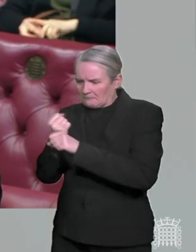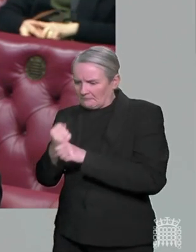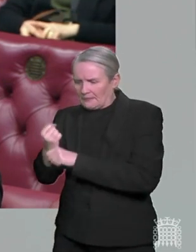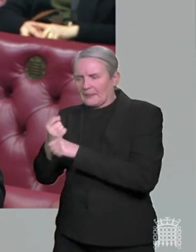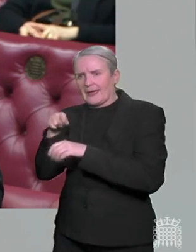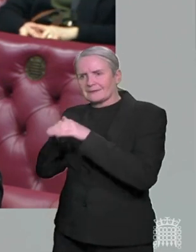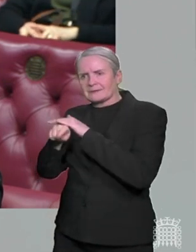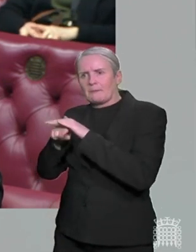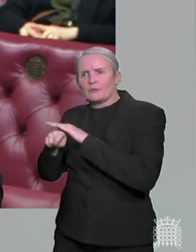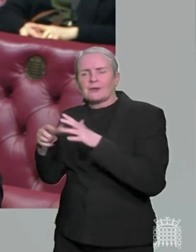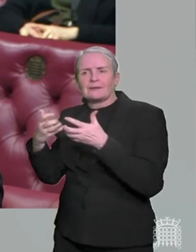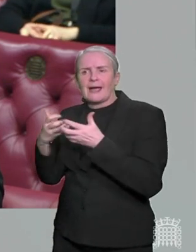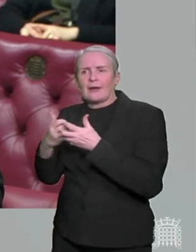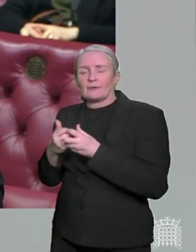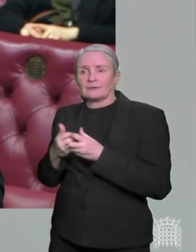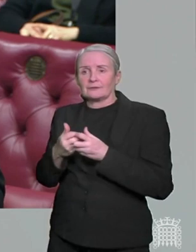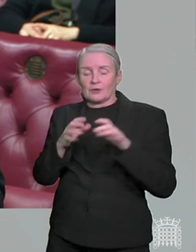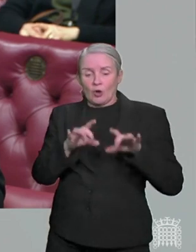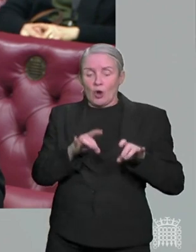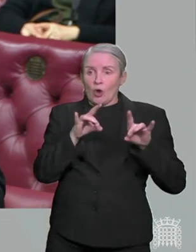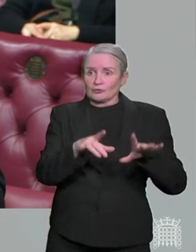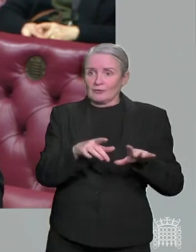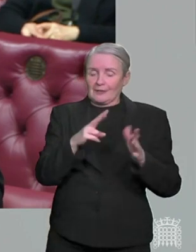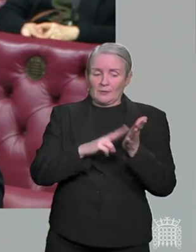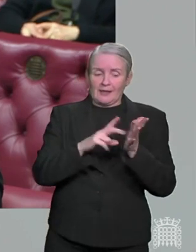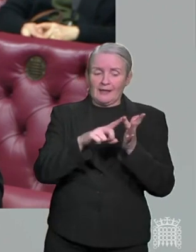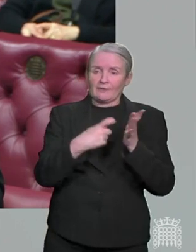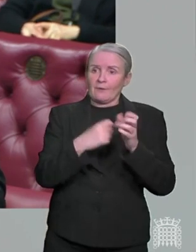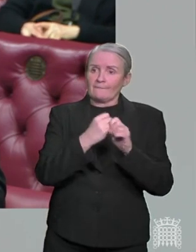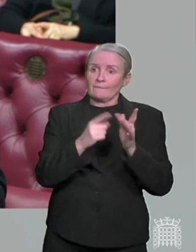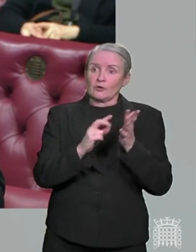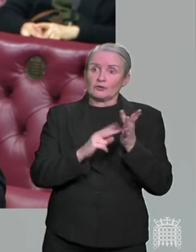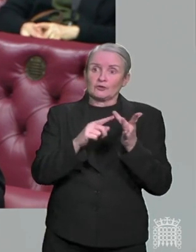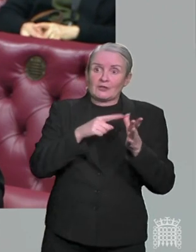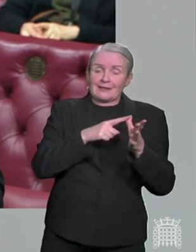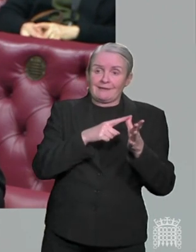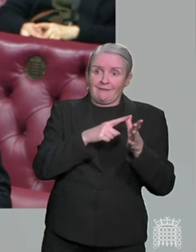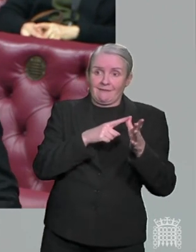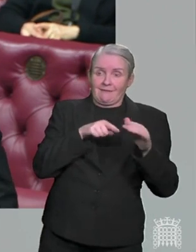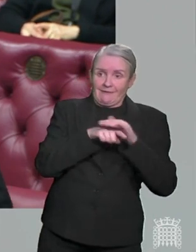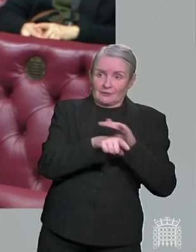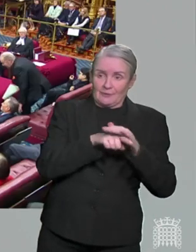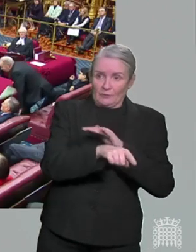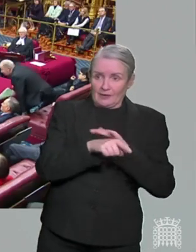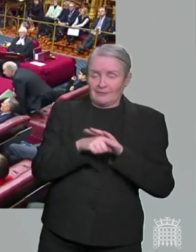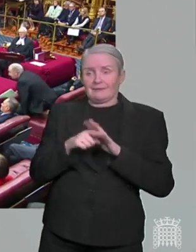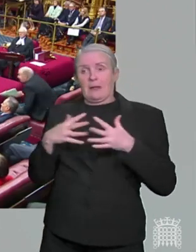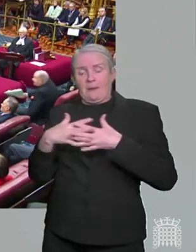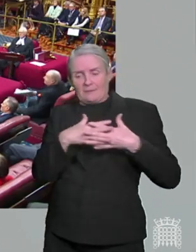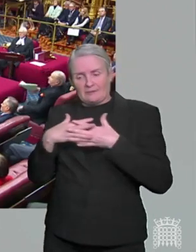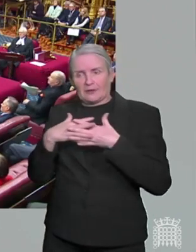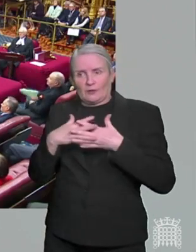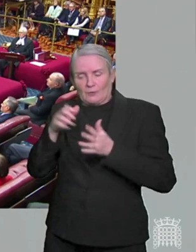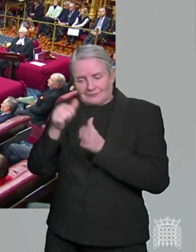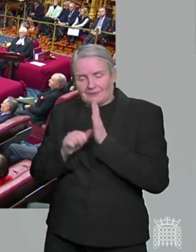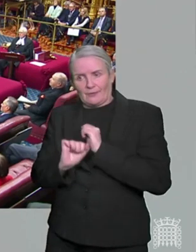and also, because the Australians will have the Virginia class, the Americans will probably start doing a design instead. No, well, the noble